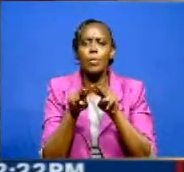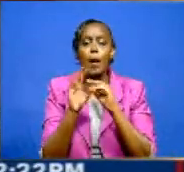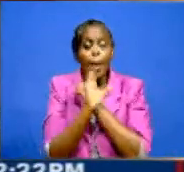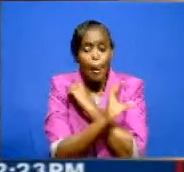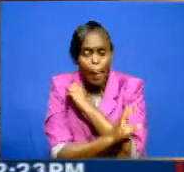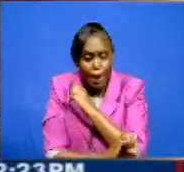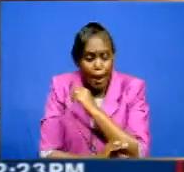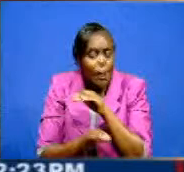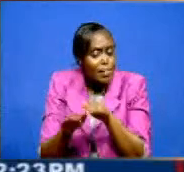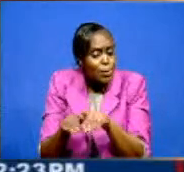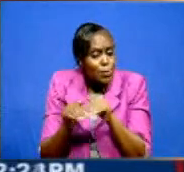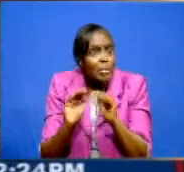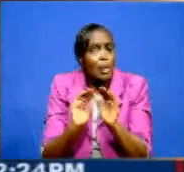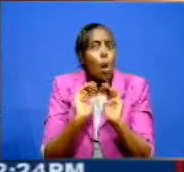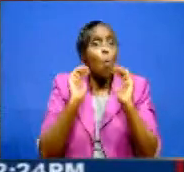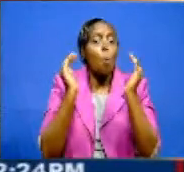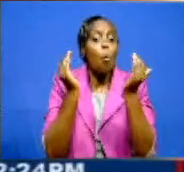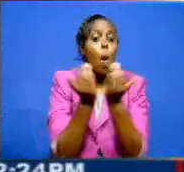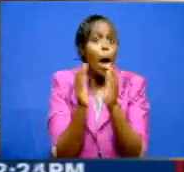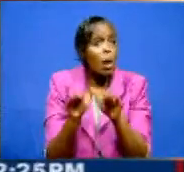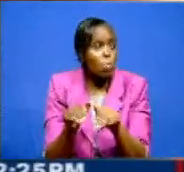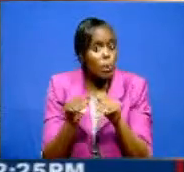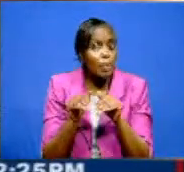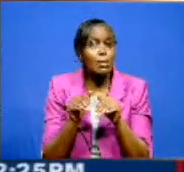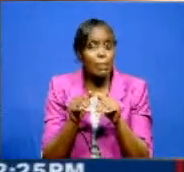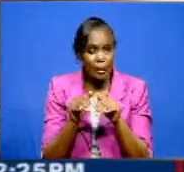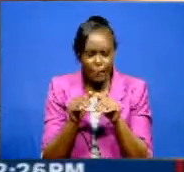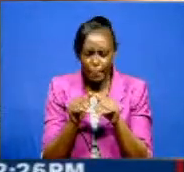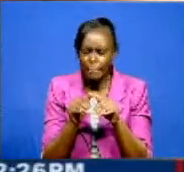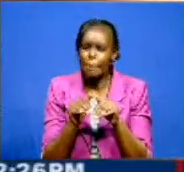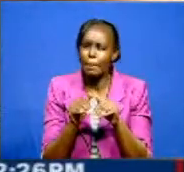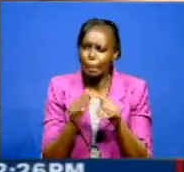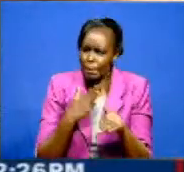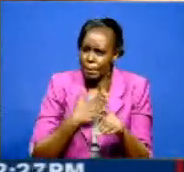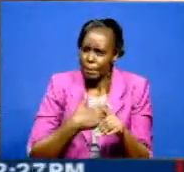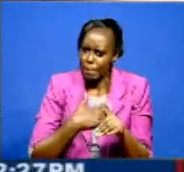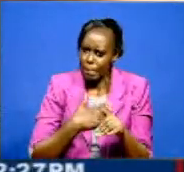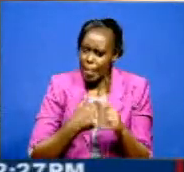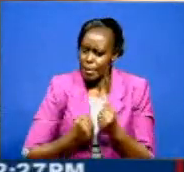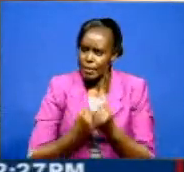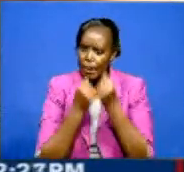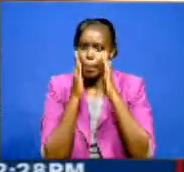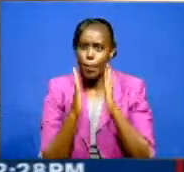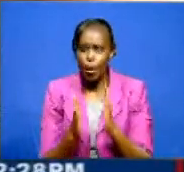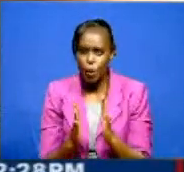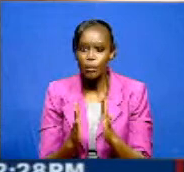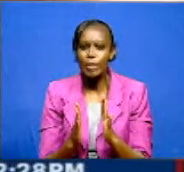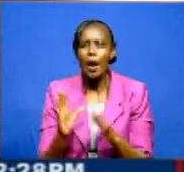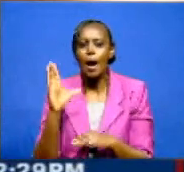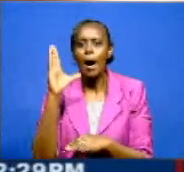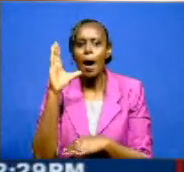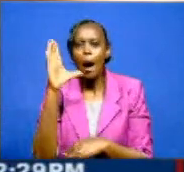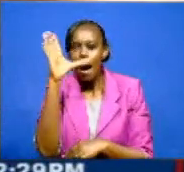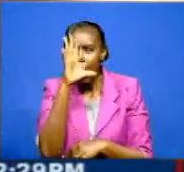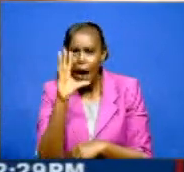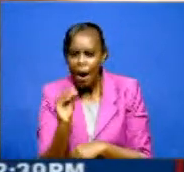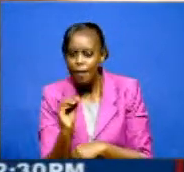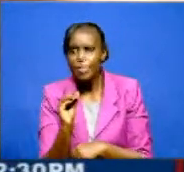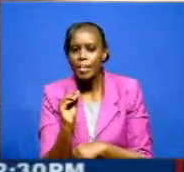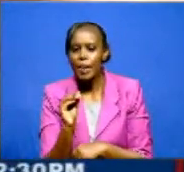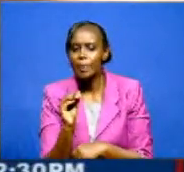is waiting, the world is waiting. Mr. Speaker, I'm a big supporter of African